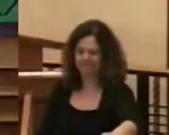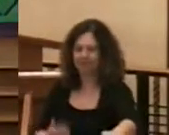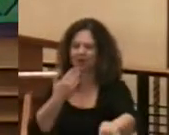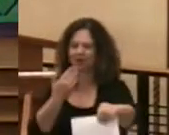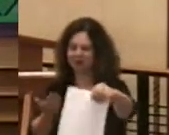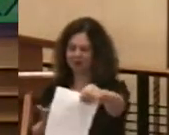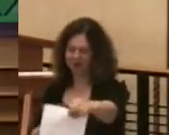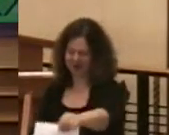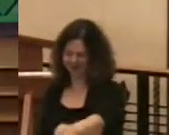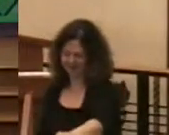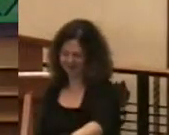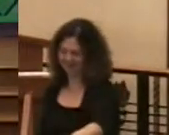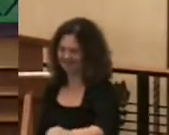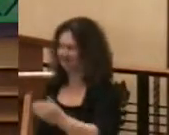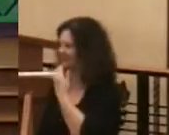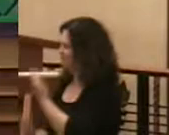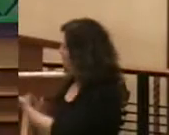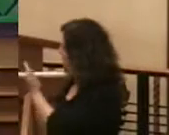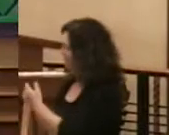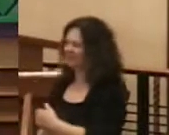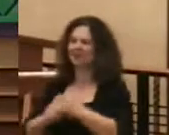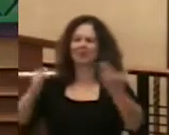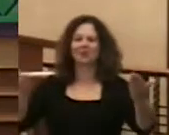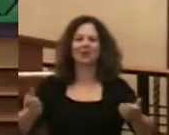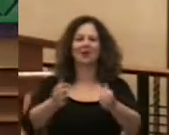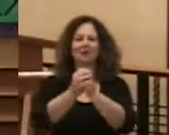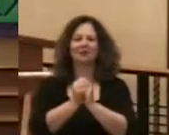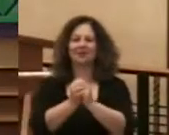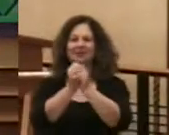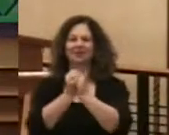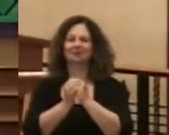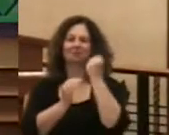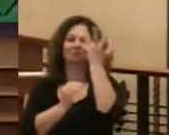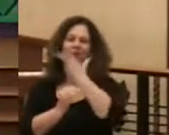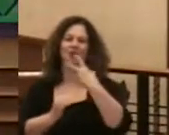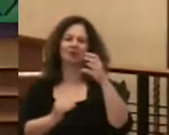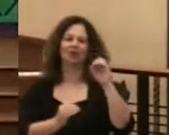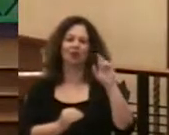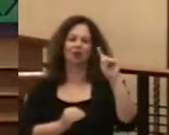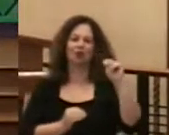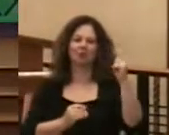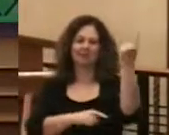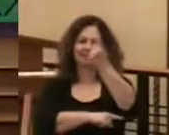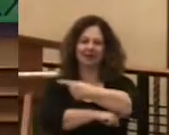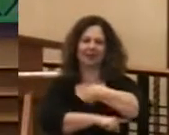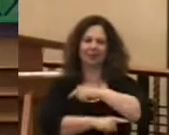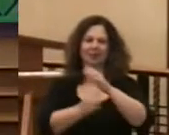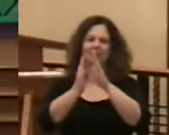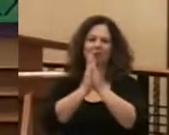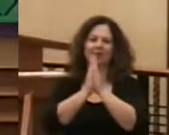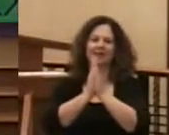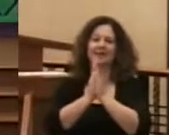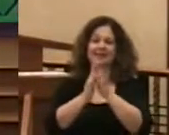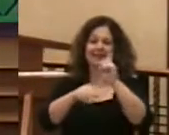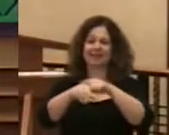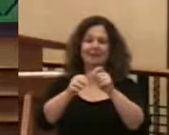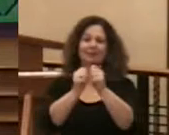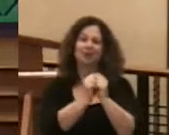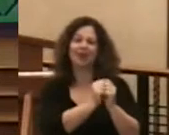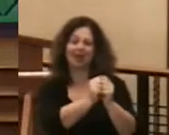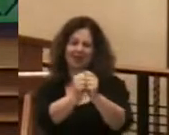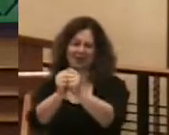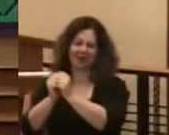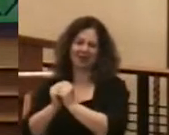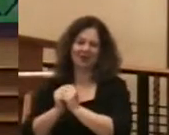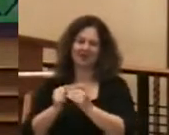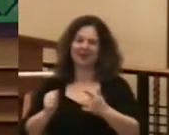Good morning. Welcome to worship on a beautiful October day. We pray that this time together may fulfill you in a